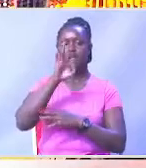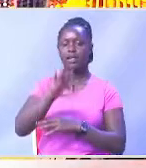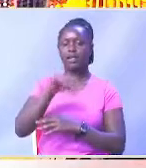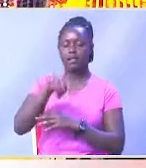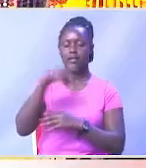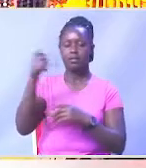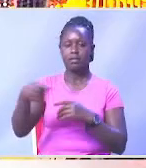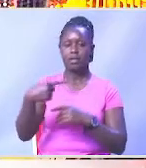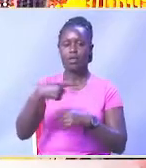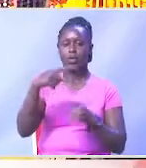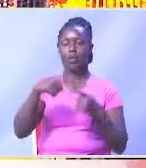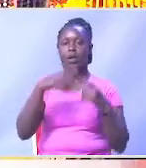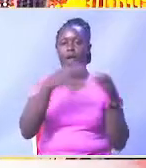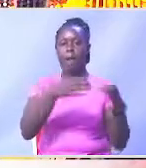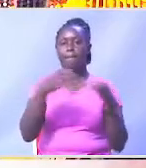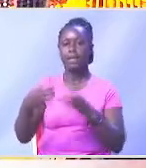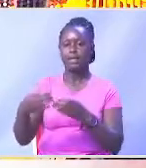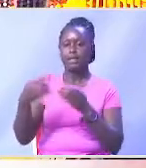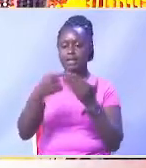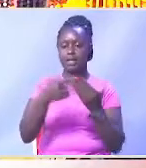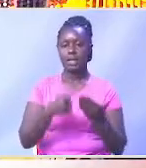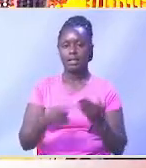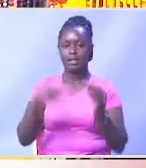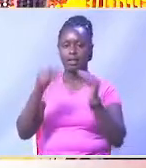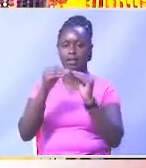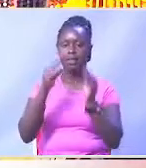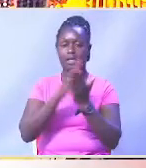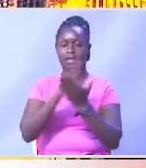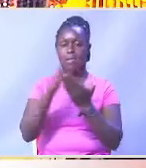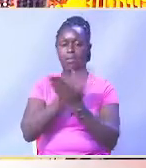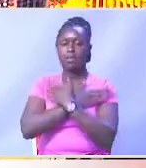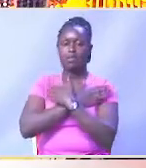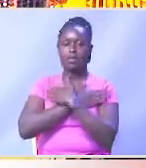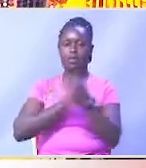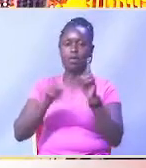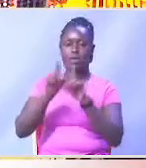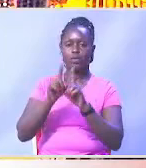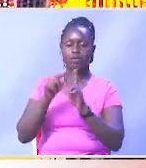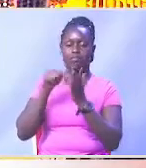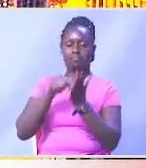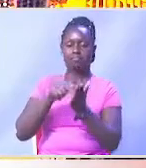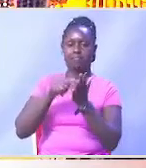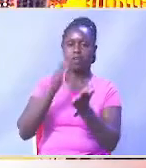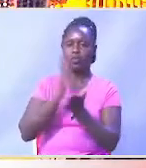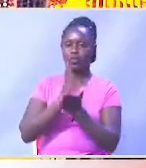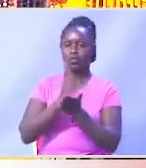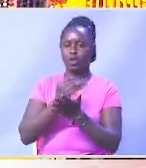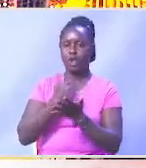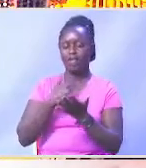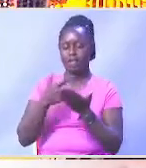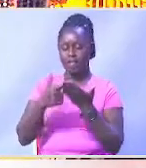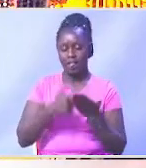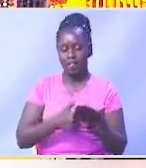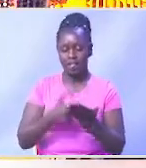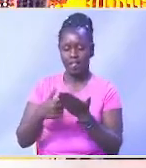month when party delegates meet. However, some of his allies still insist there are talks between him and